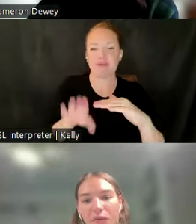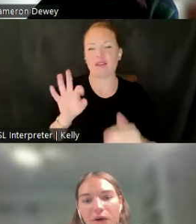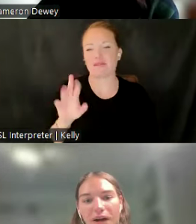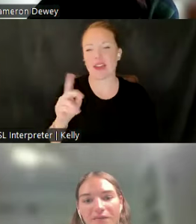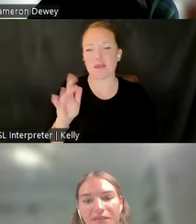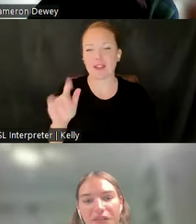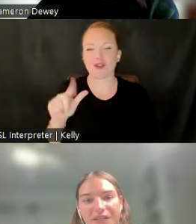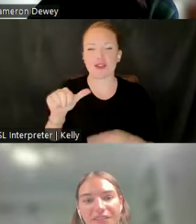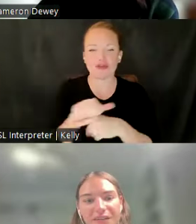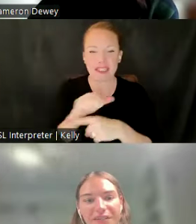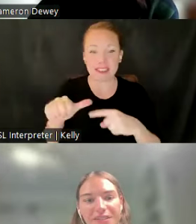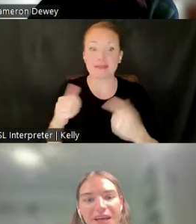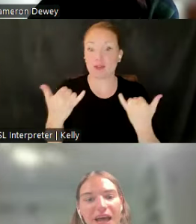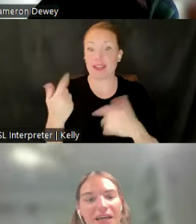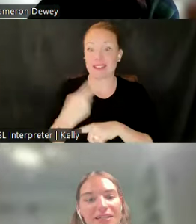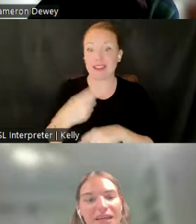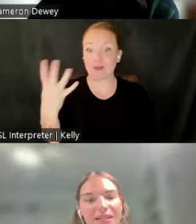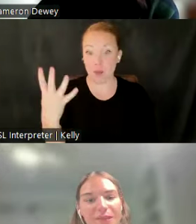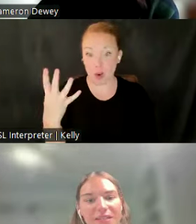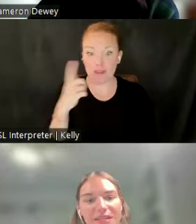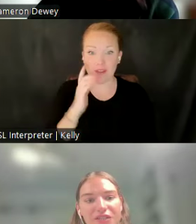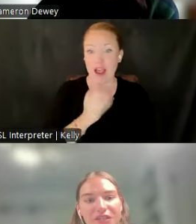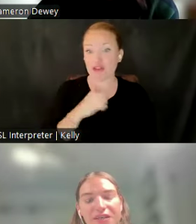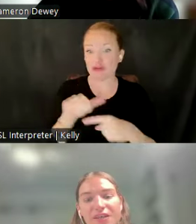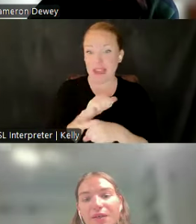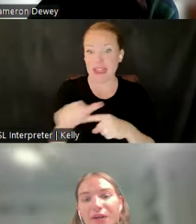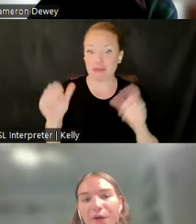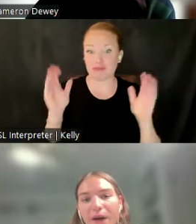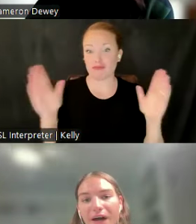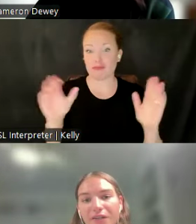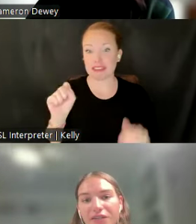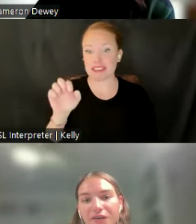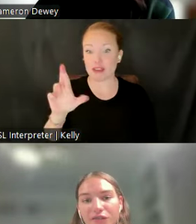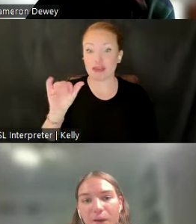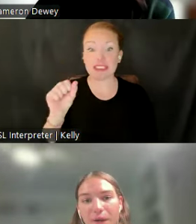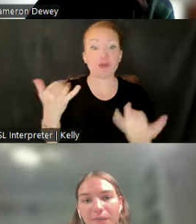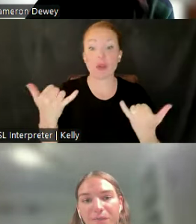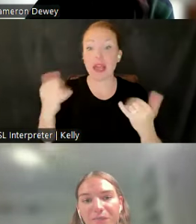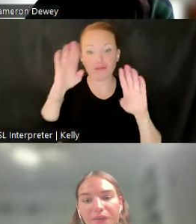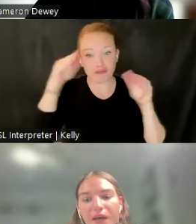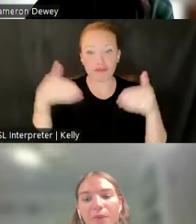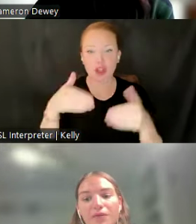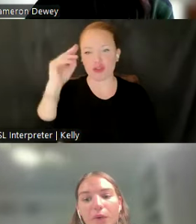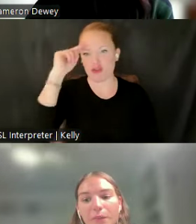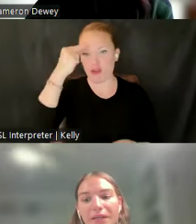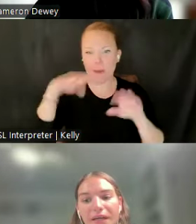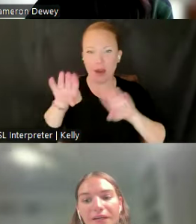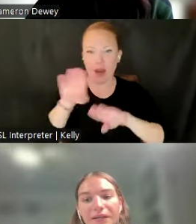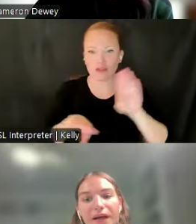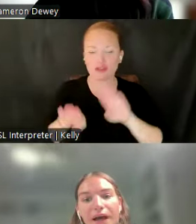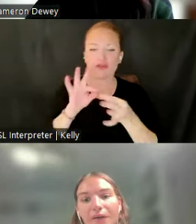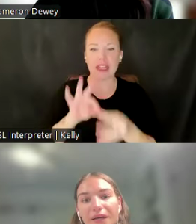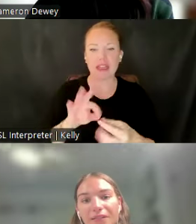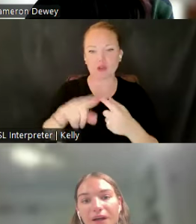day 4 of this training series, and today's presentation is on the neurobiology of trauma. Before we